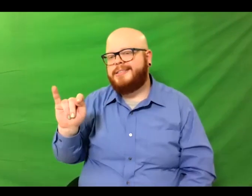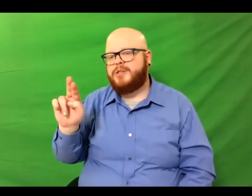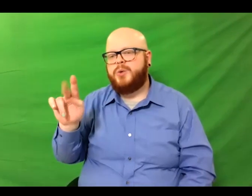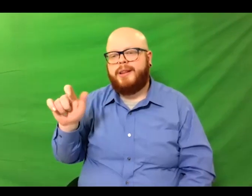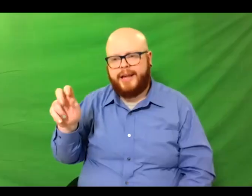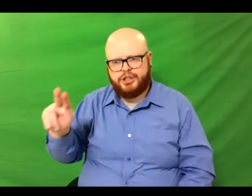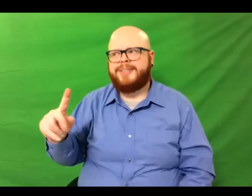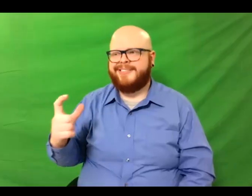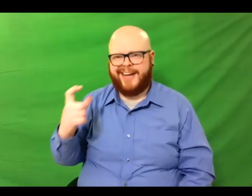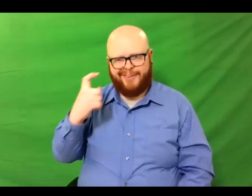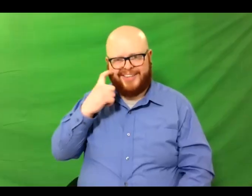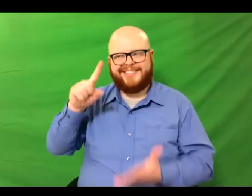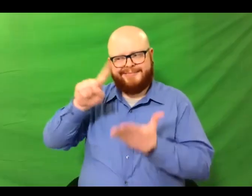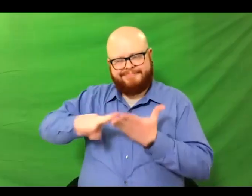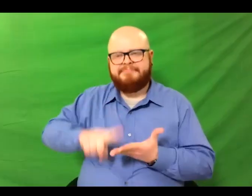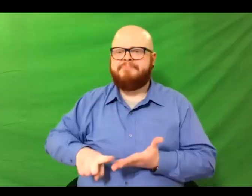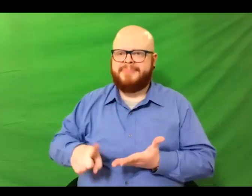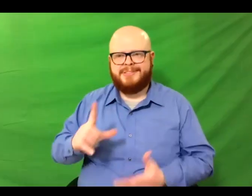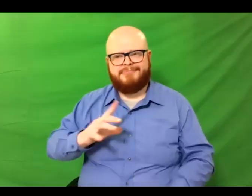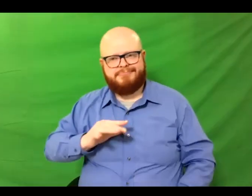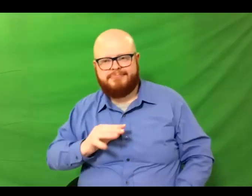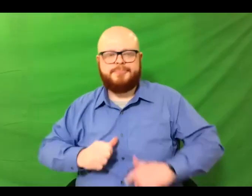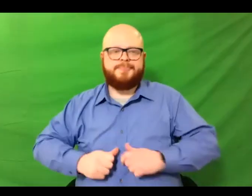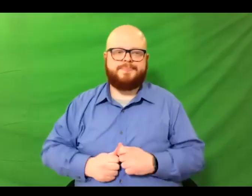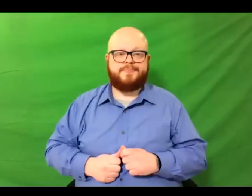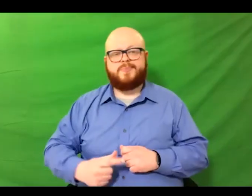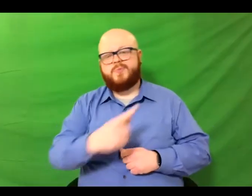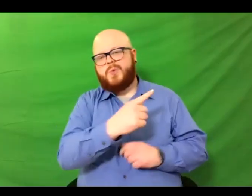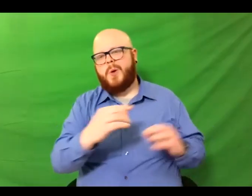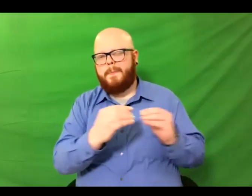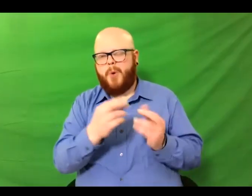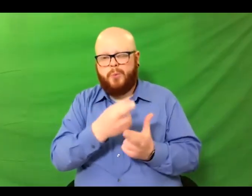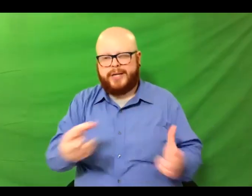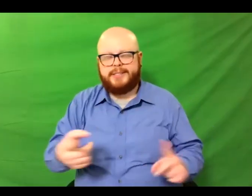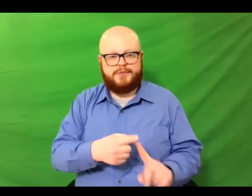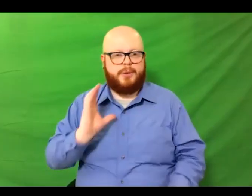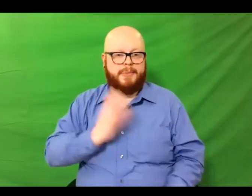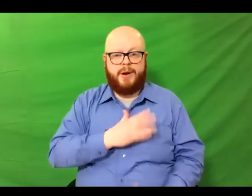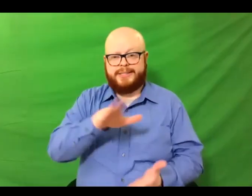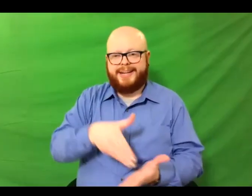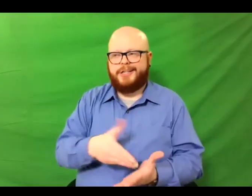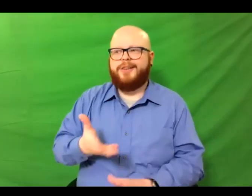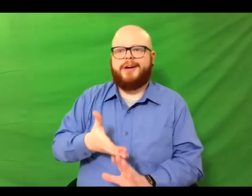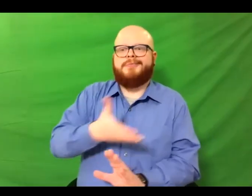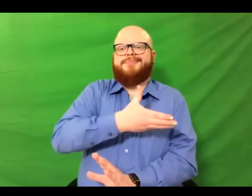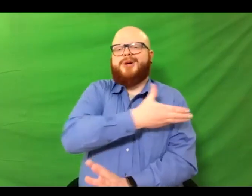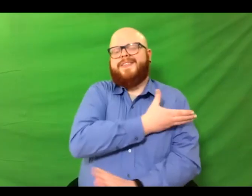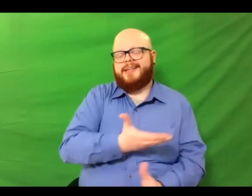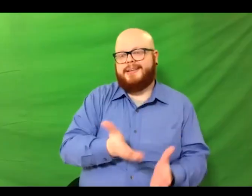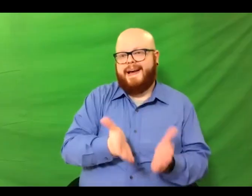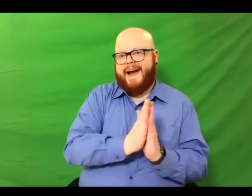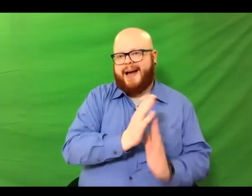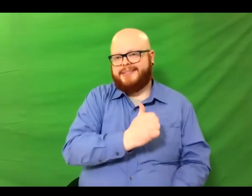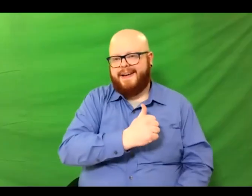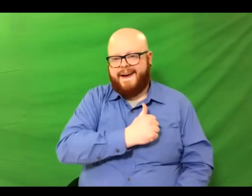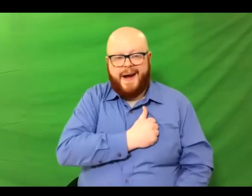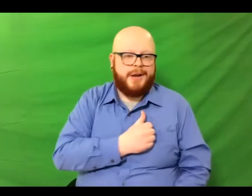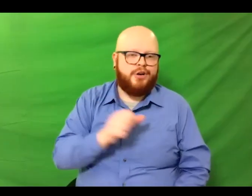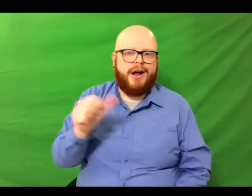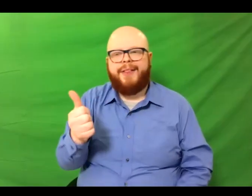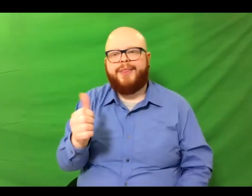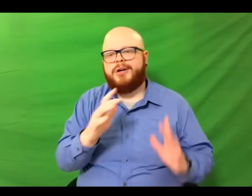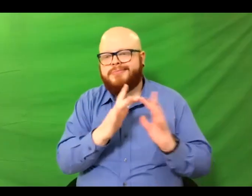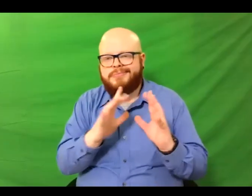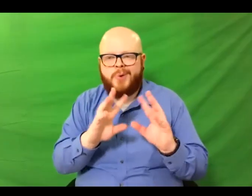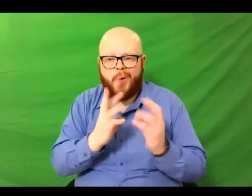nice. Additional resources from our center. These are previous Ask Abbeys or other webinars that we've had that we want to kind of direct you to if you have